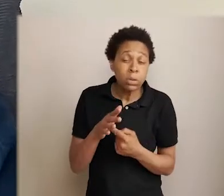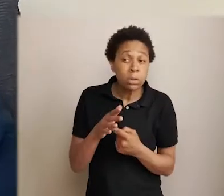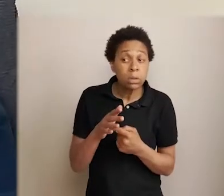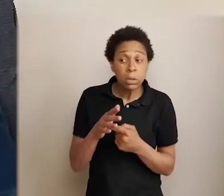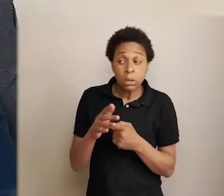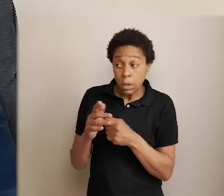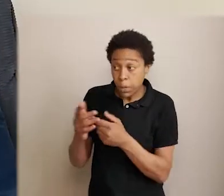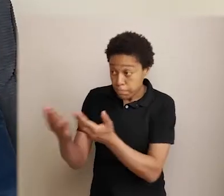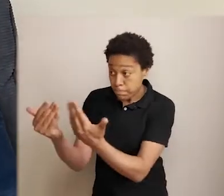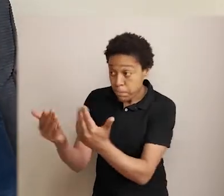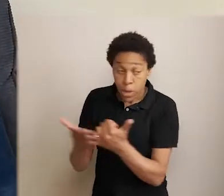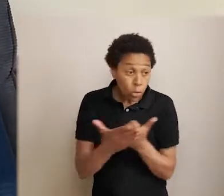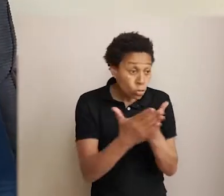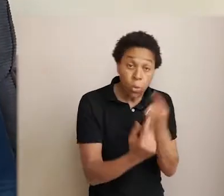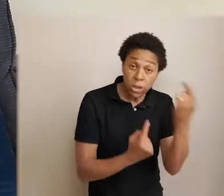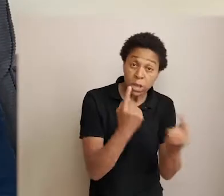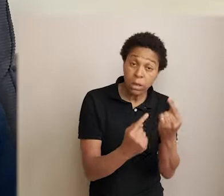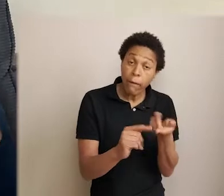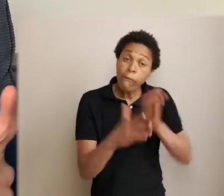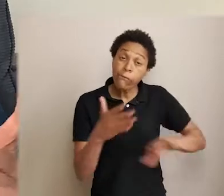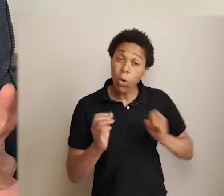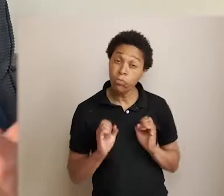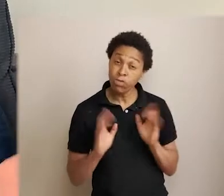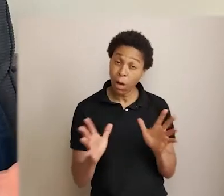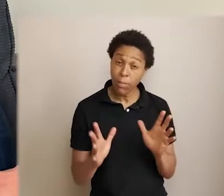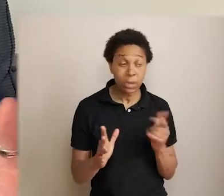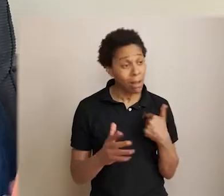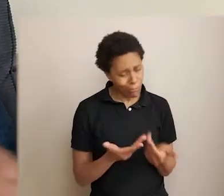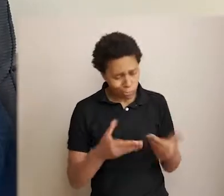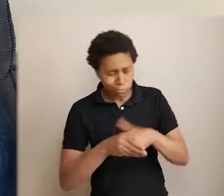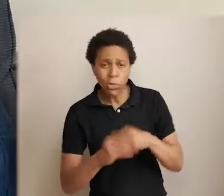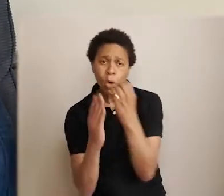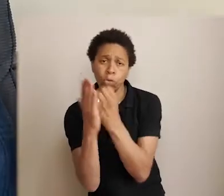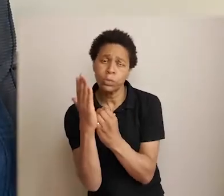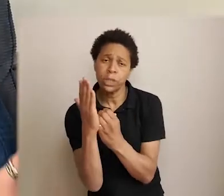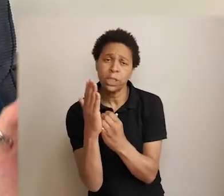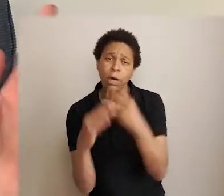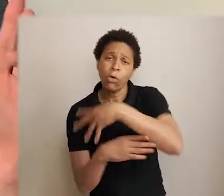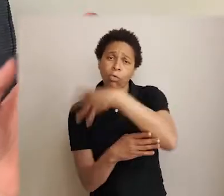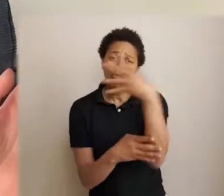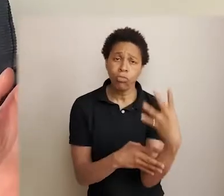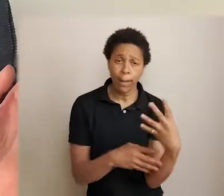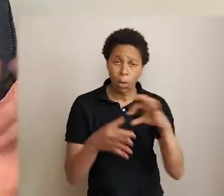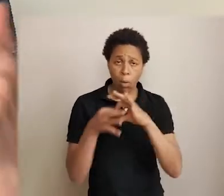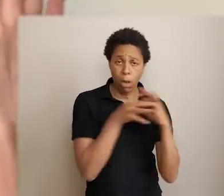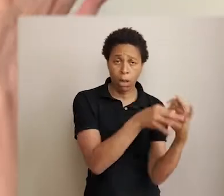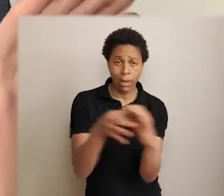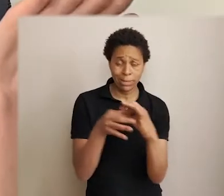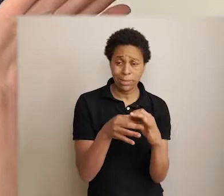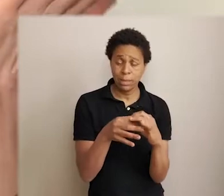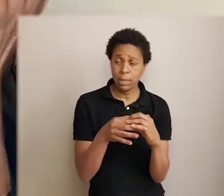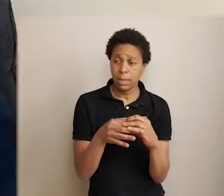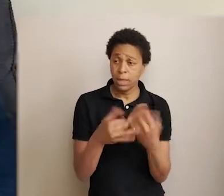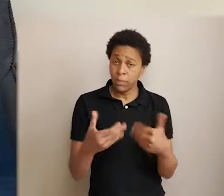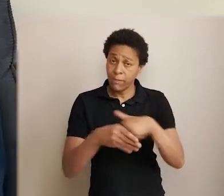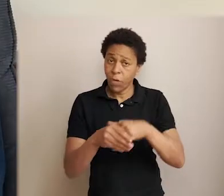each other. Since retirement, I've joined the local LGBT charity Rainbow Alliance and taken part in raising